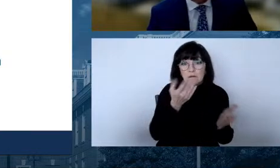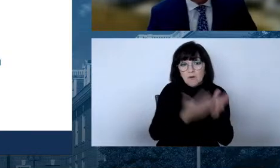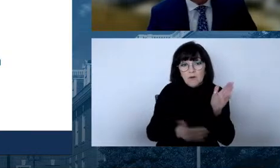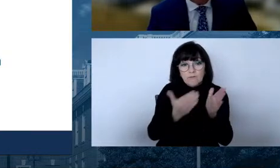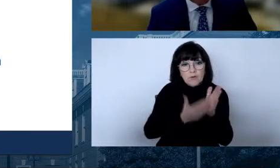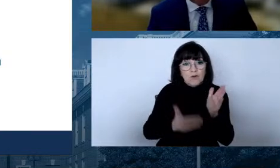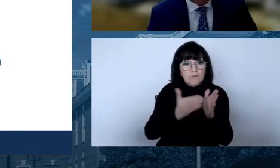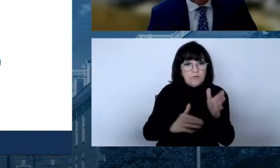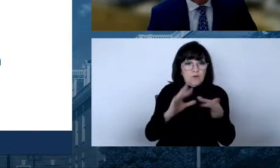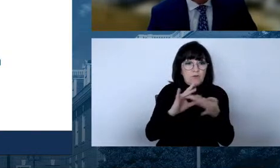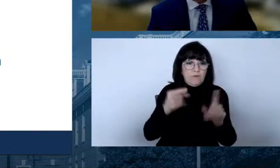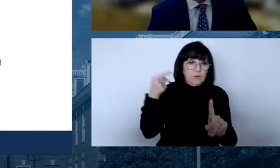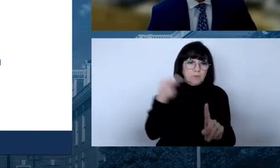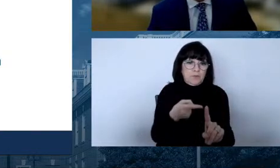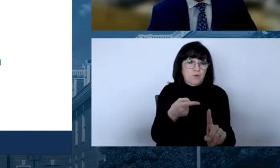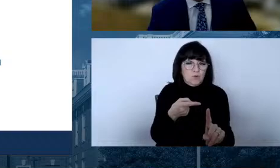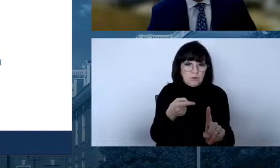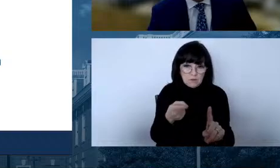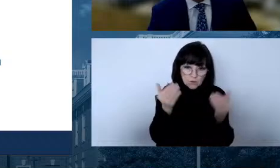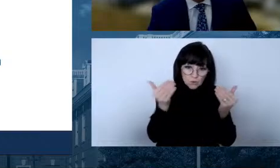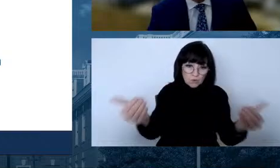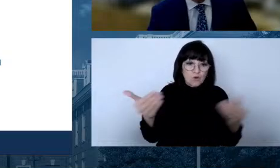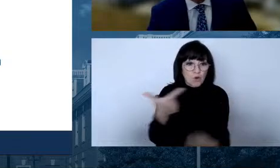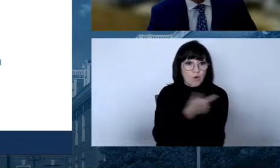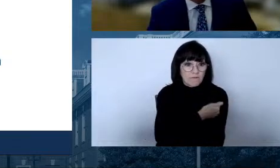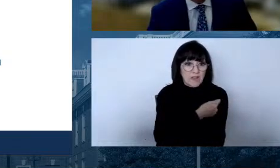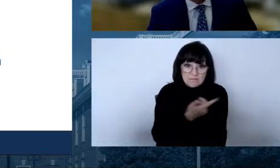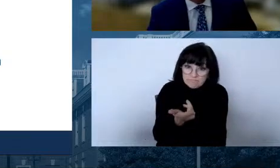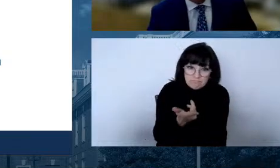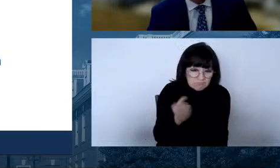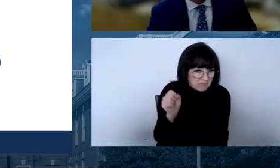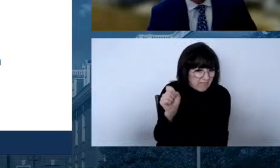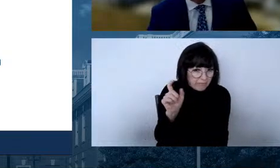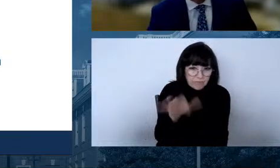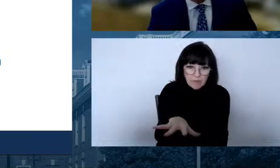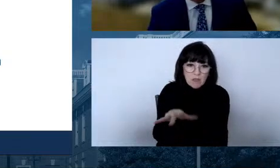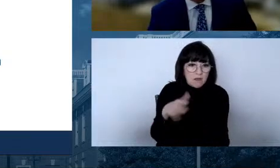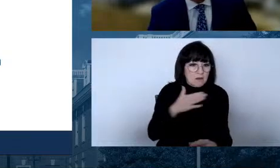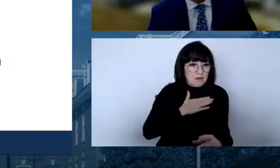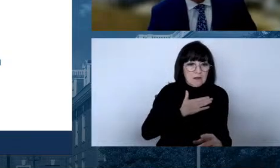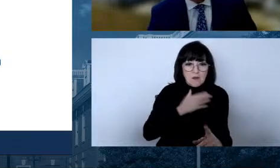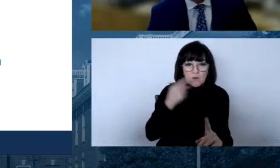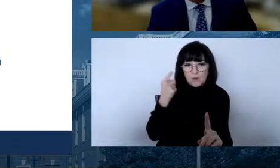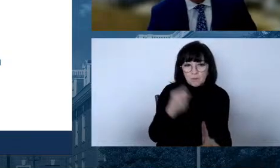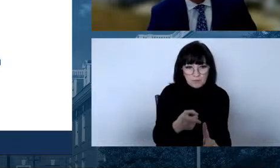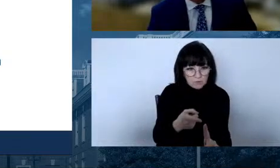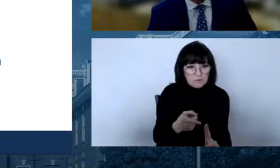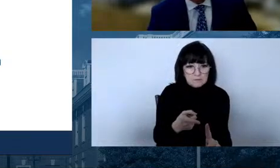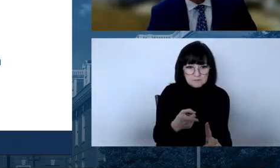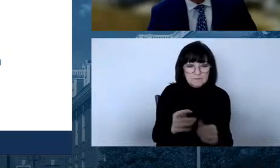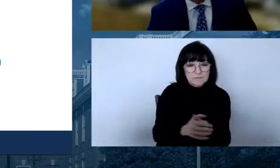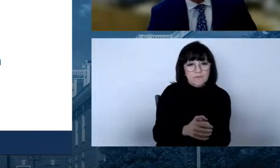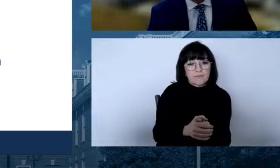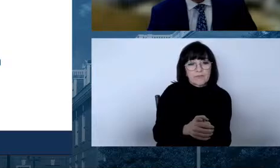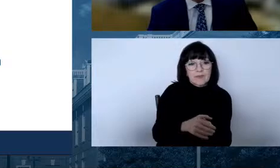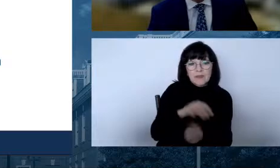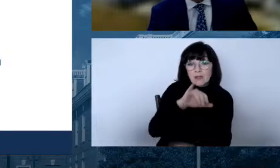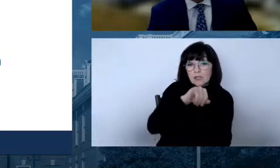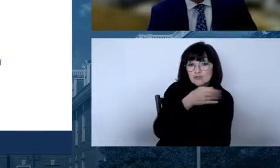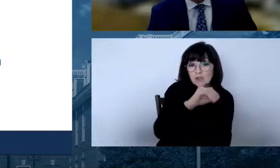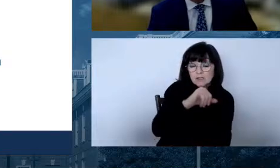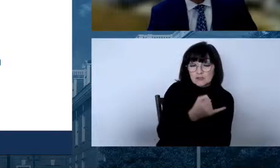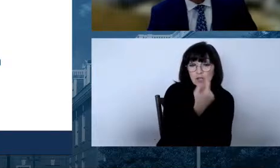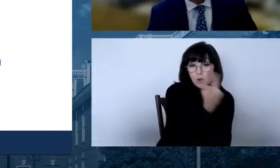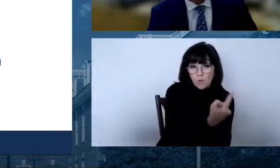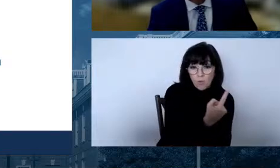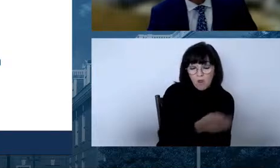absolutely critical. That means, you know, with Pfizer and Moderna, it's 2 vaccines. With Johnson & Johnson, it's 1 initially. And then everyone needs to